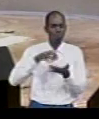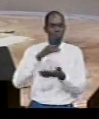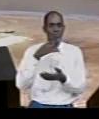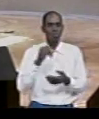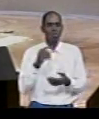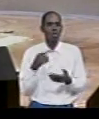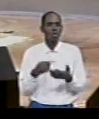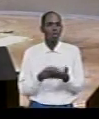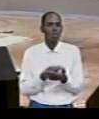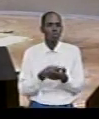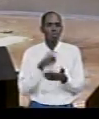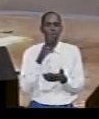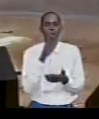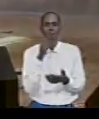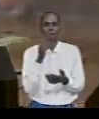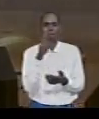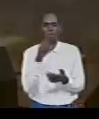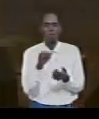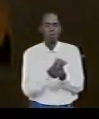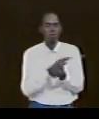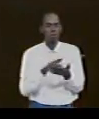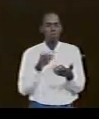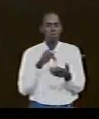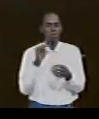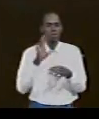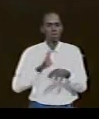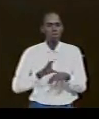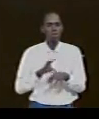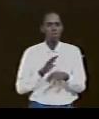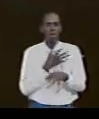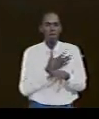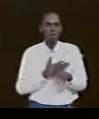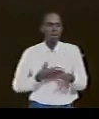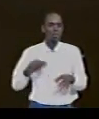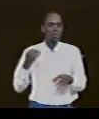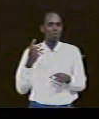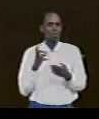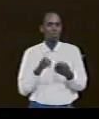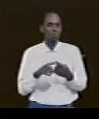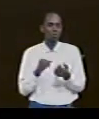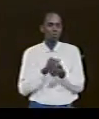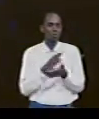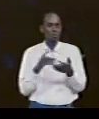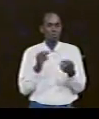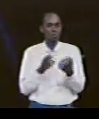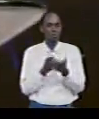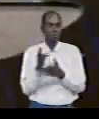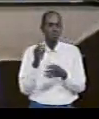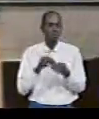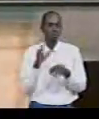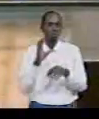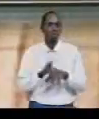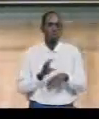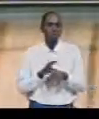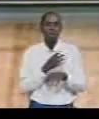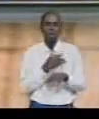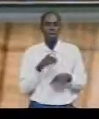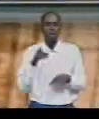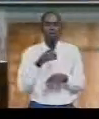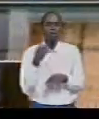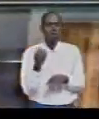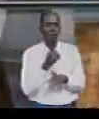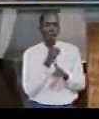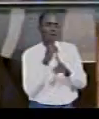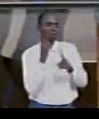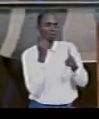Is the one destroying the church and destroying the truth in the church? And yet, yes, sir, yes, sir, yes, sir. You do